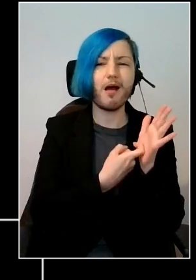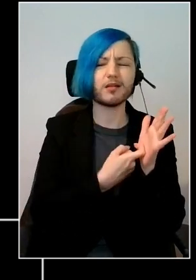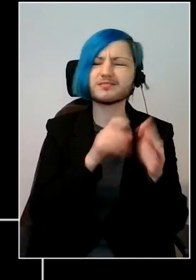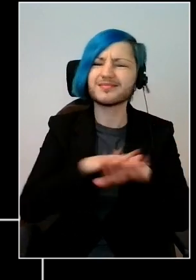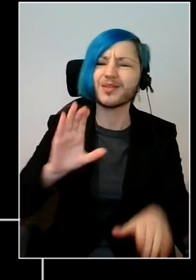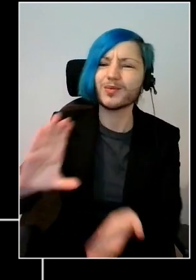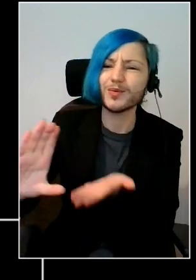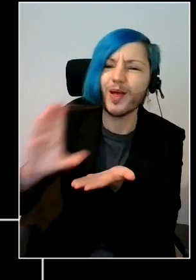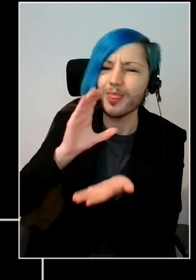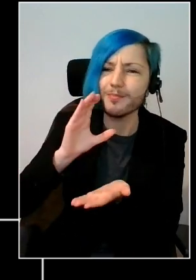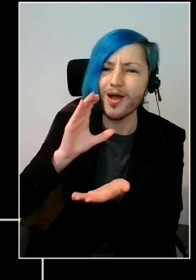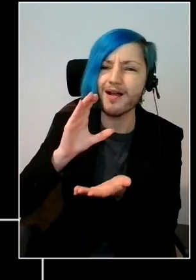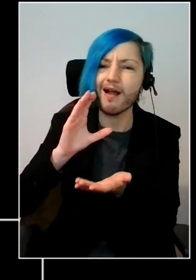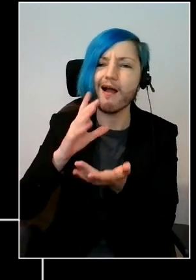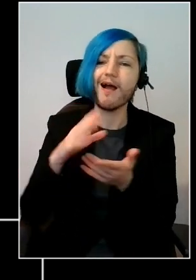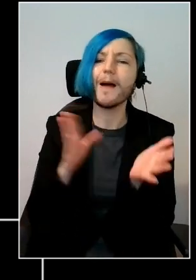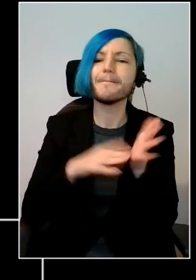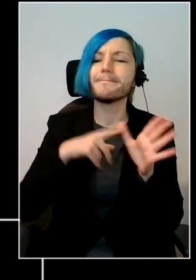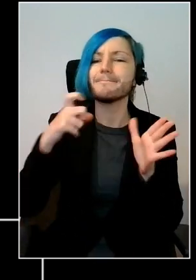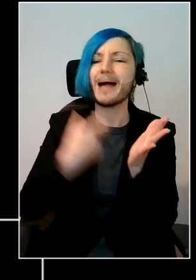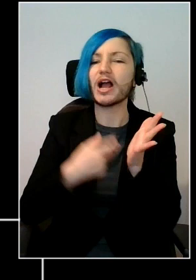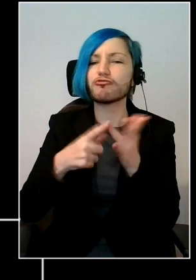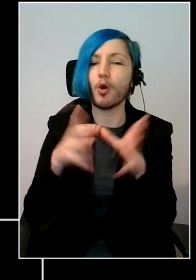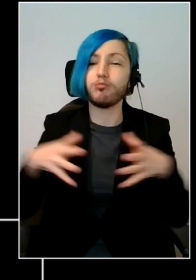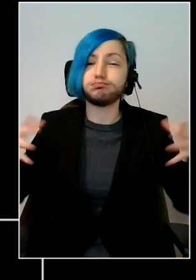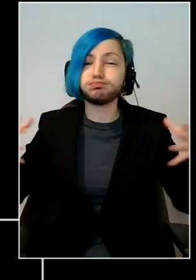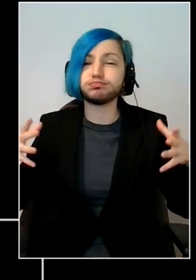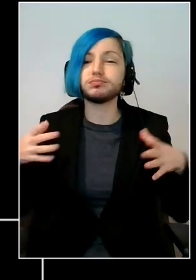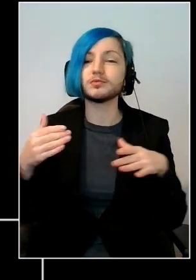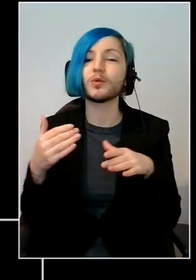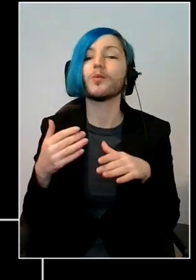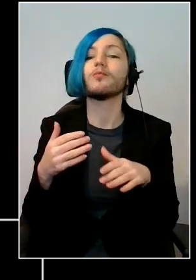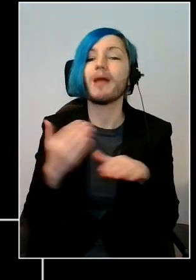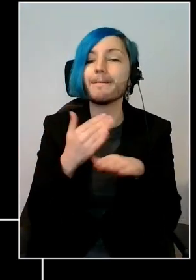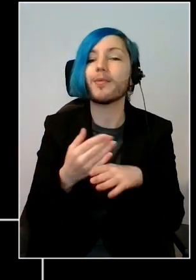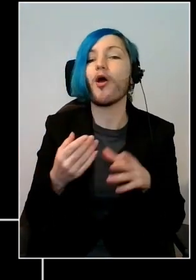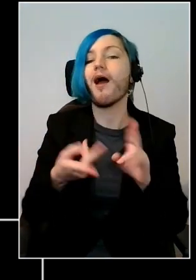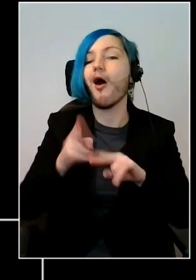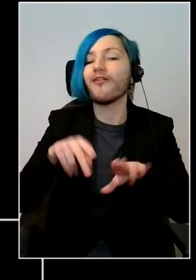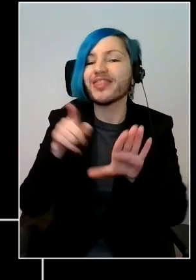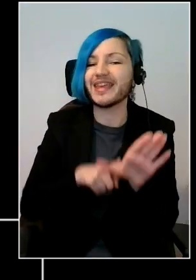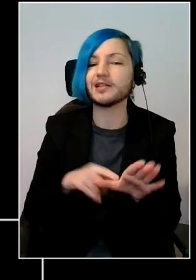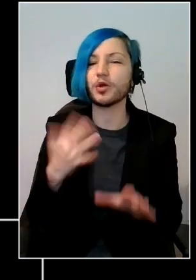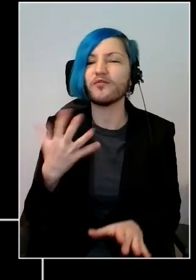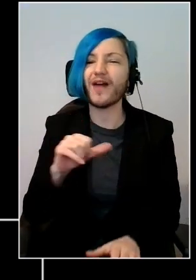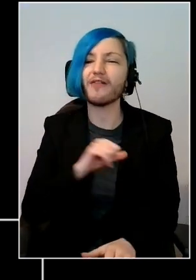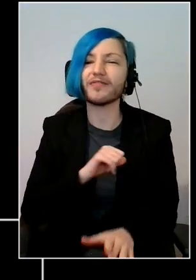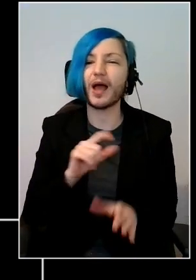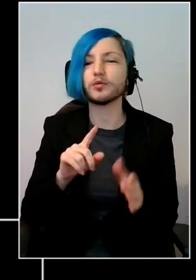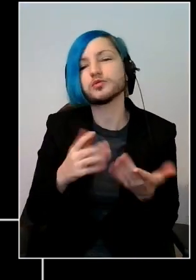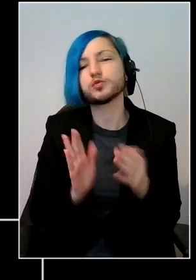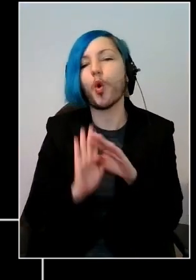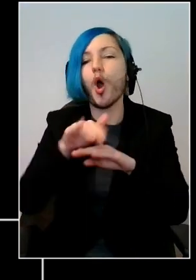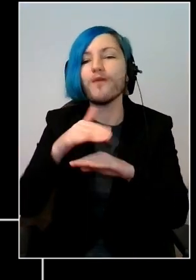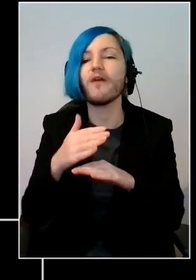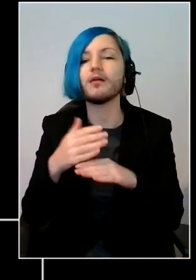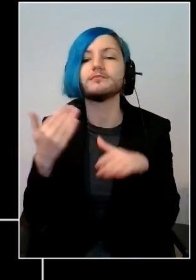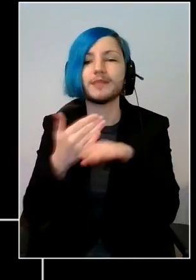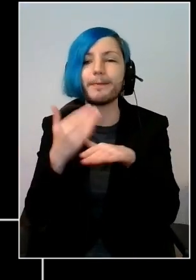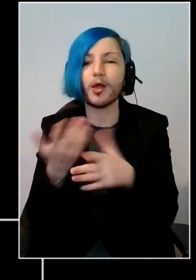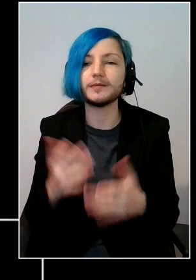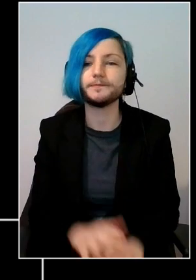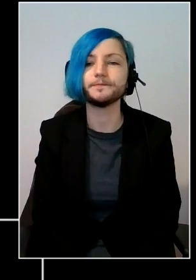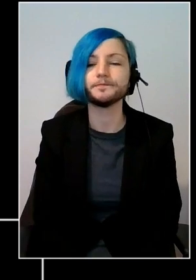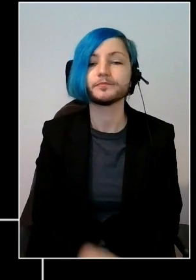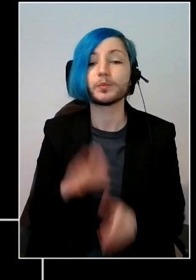Year 2021. This award is for employers with 5,000 or more employees, and I'm delighted to say introducing this award